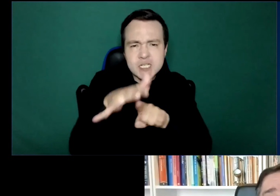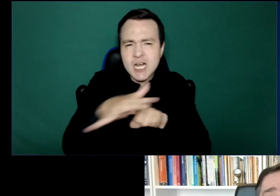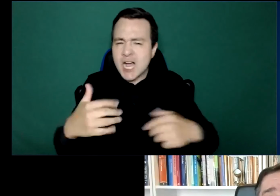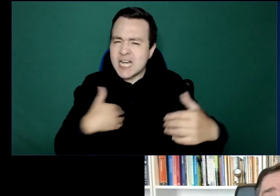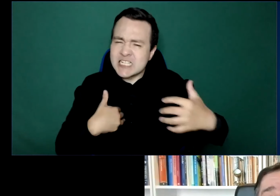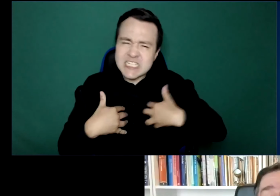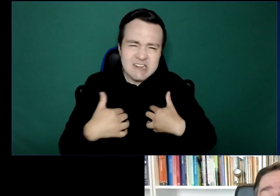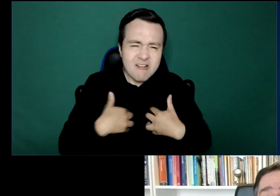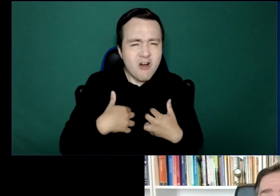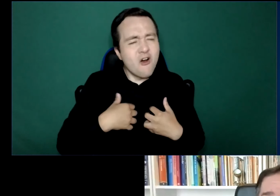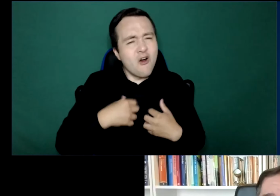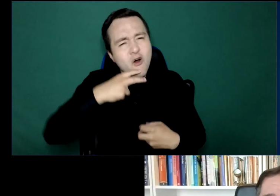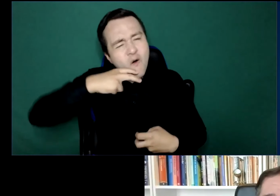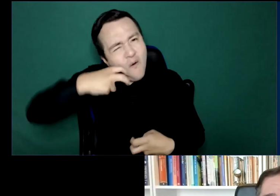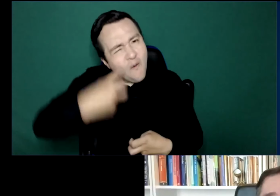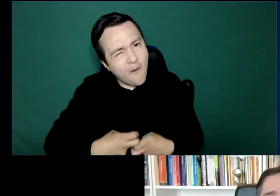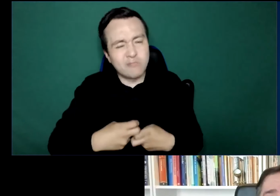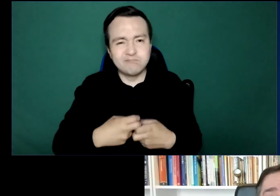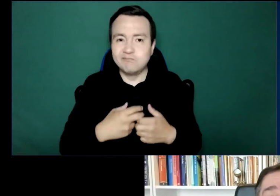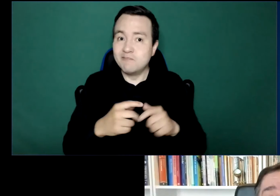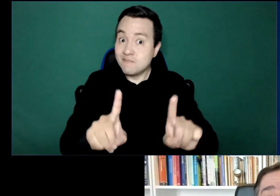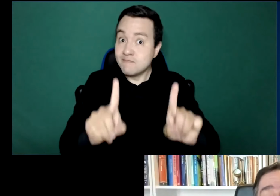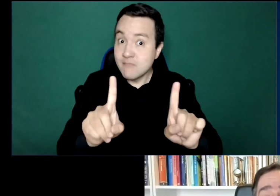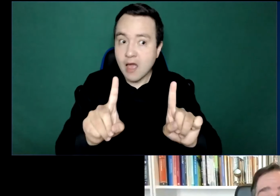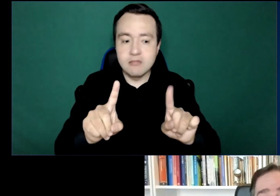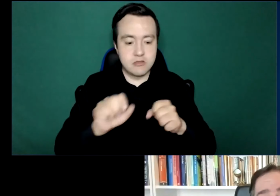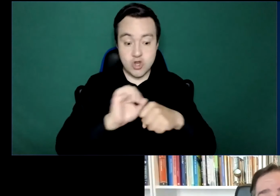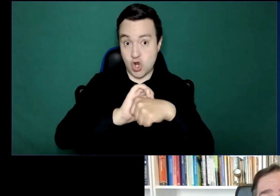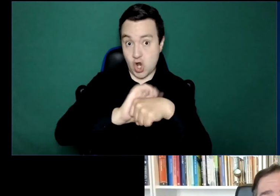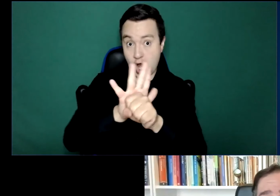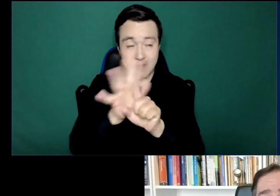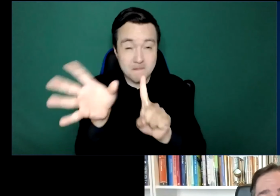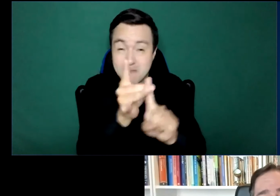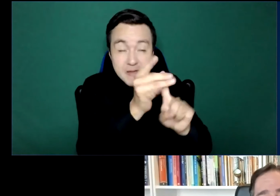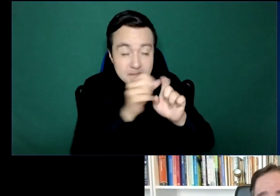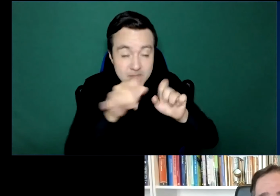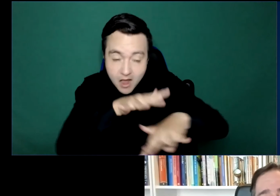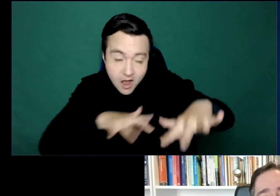the COVID-19 pandemic, but times of a lot of learning as well.